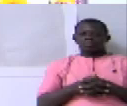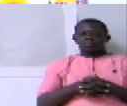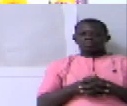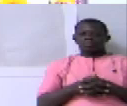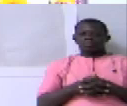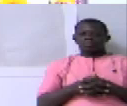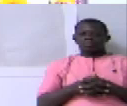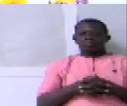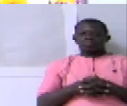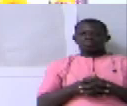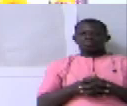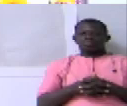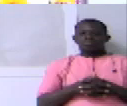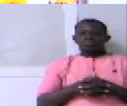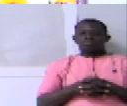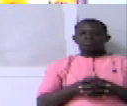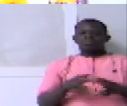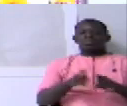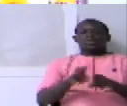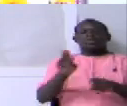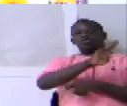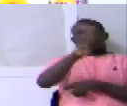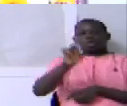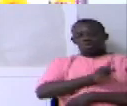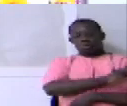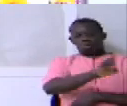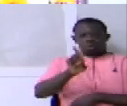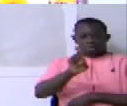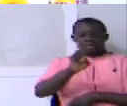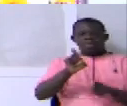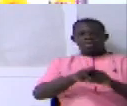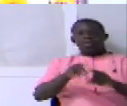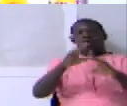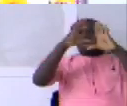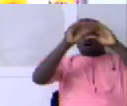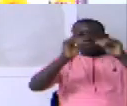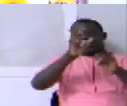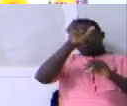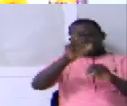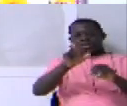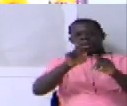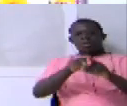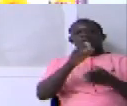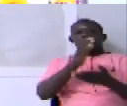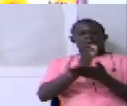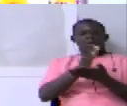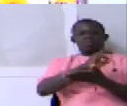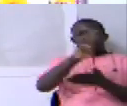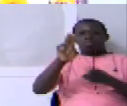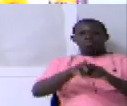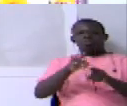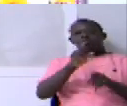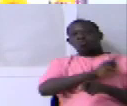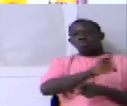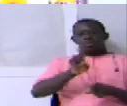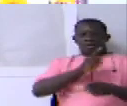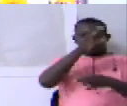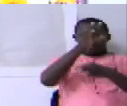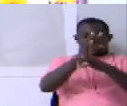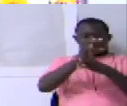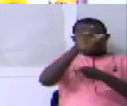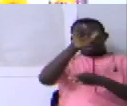we, the men physically, but I believe we as instructors, we are sent to do training